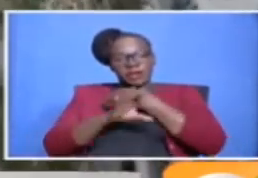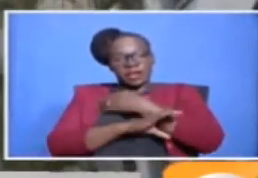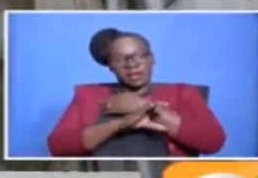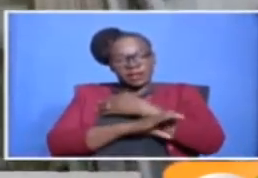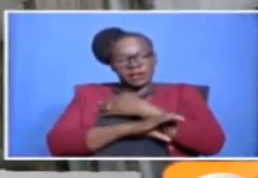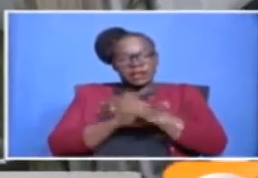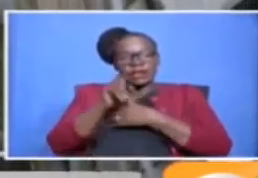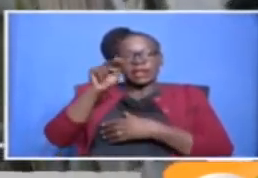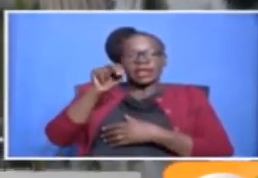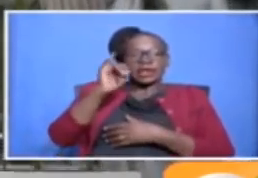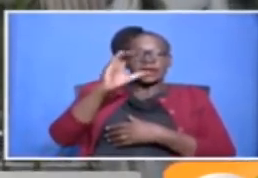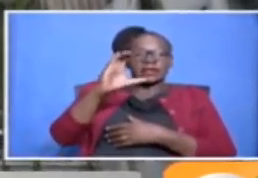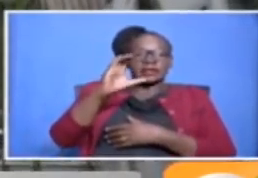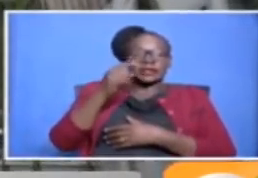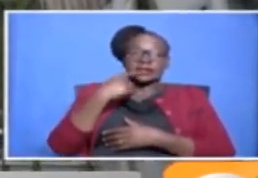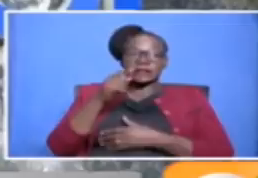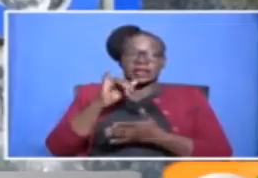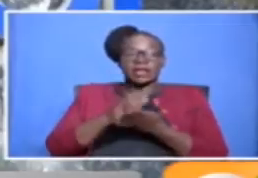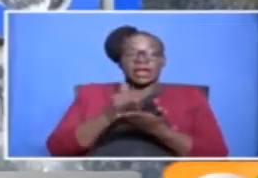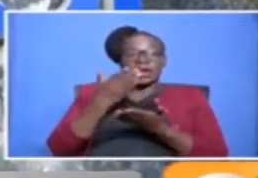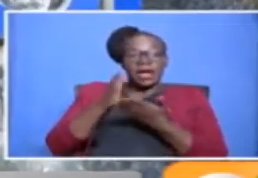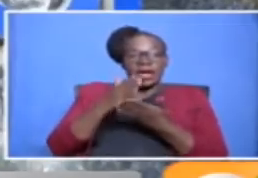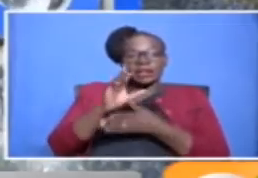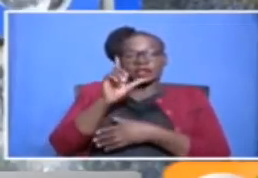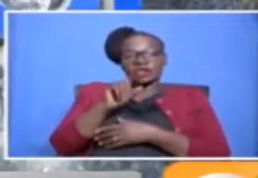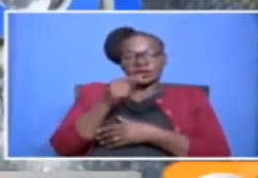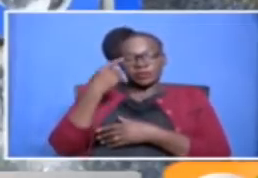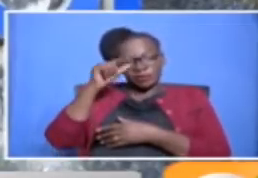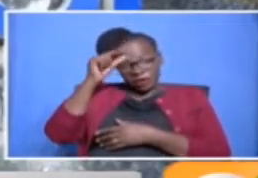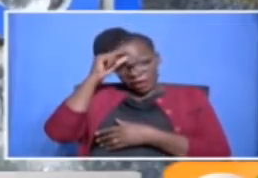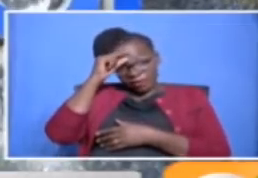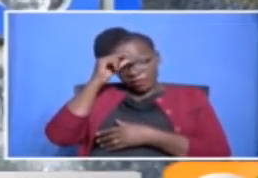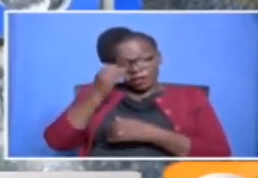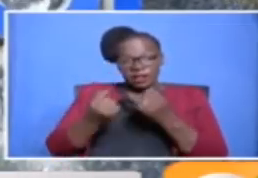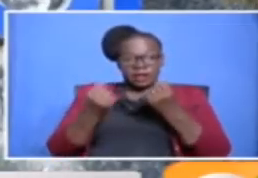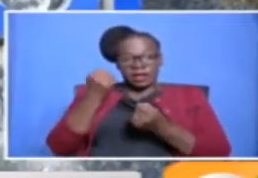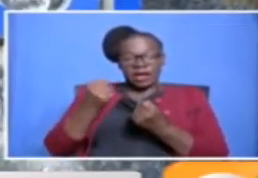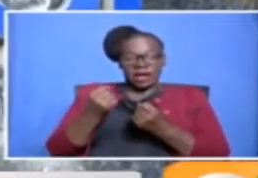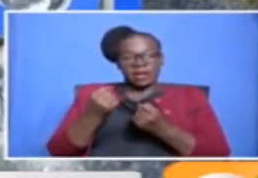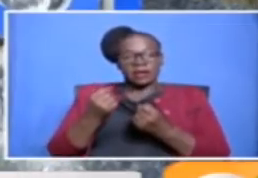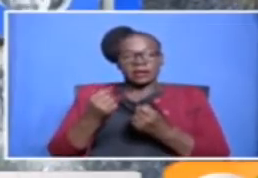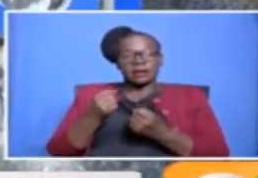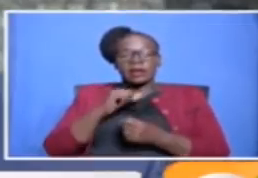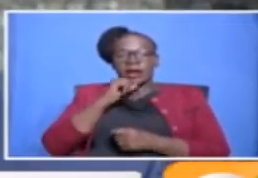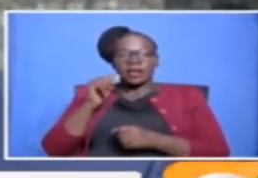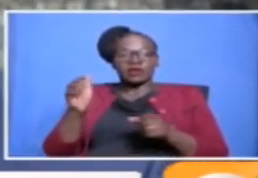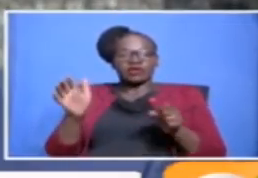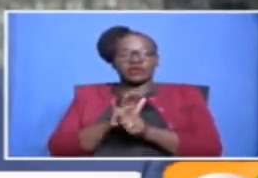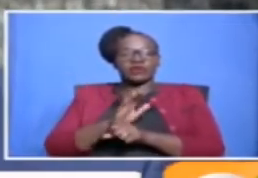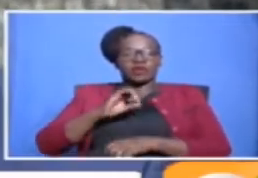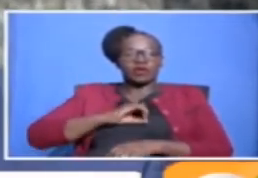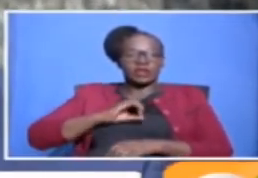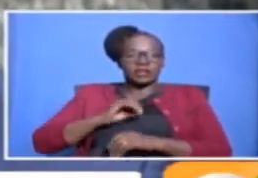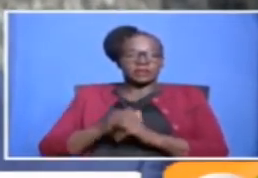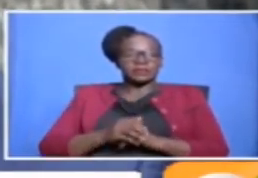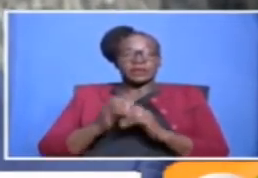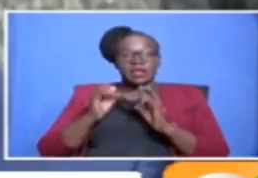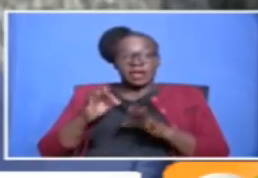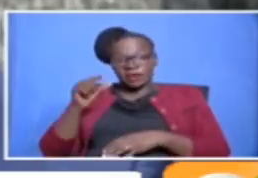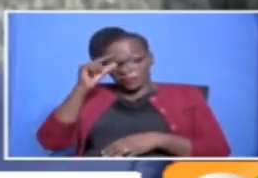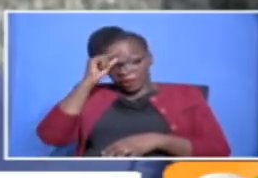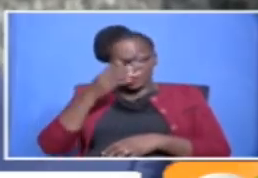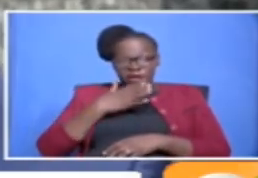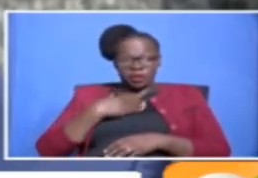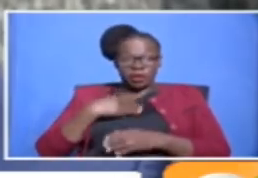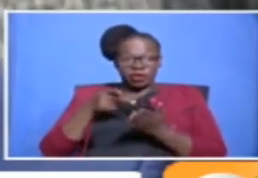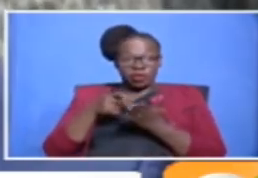to NIC Bank, leasing is a cheaper way for the government to own vehicles as opposed to full ownership. If the government was to go the direction